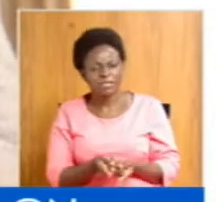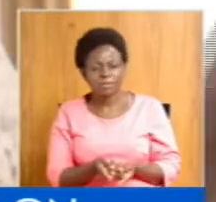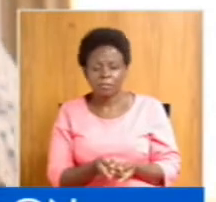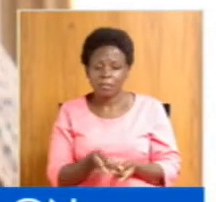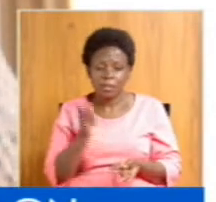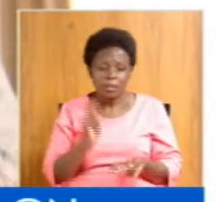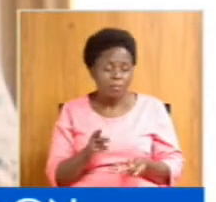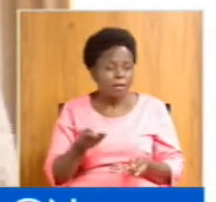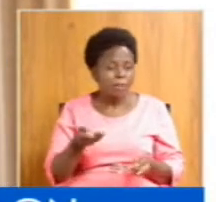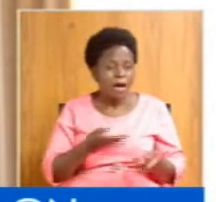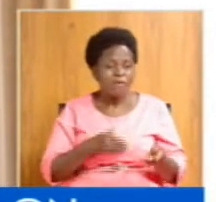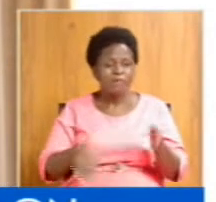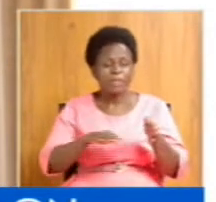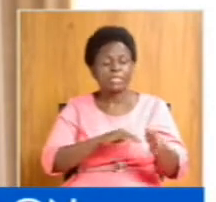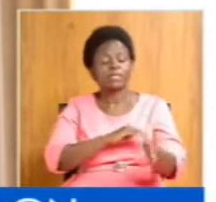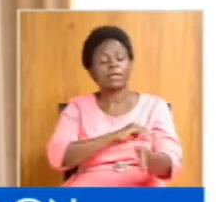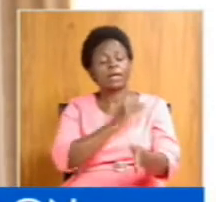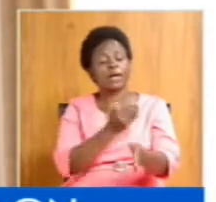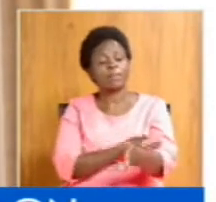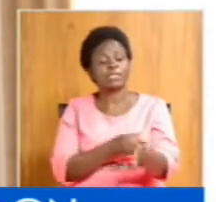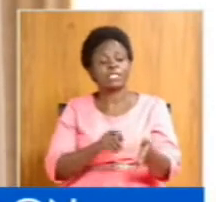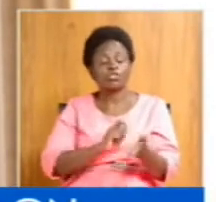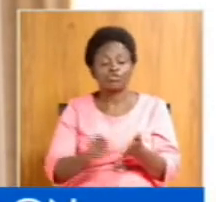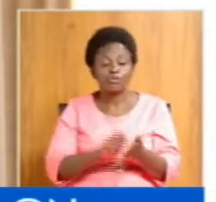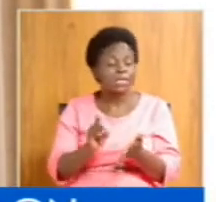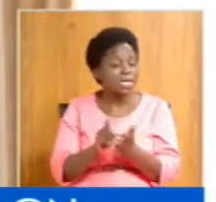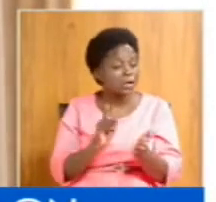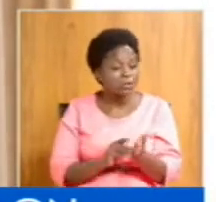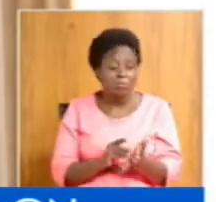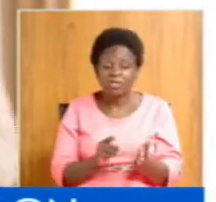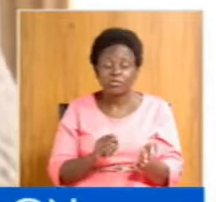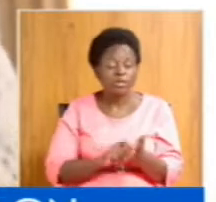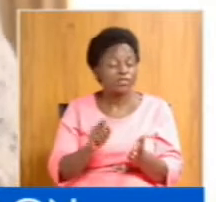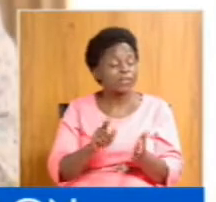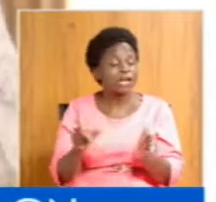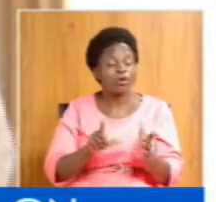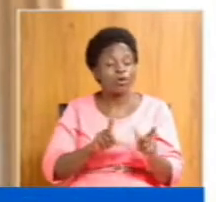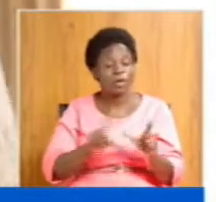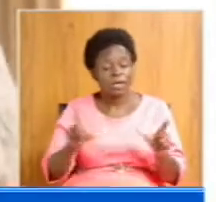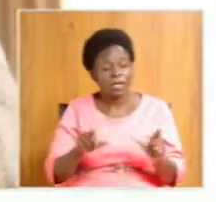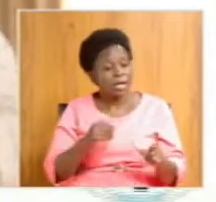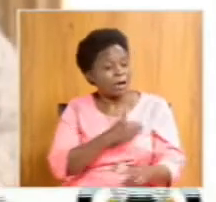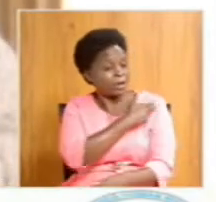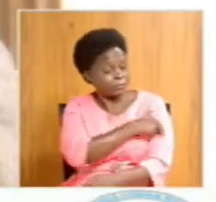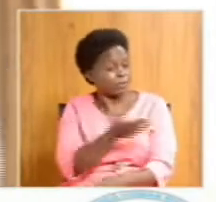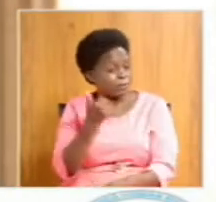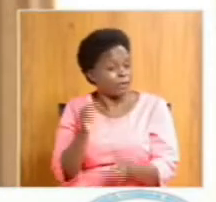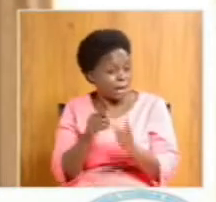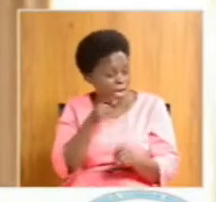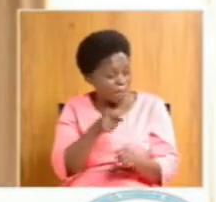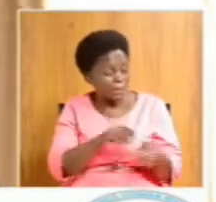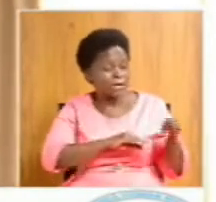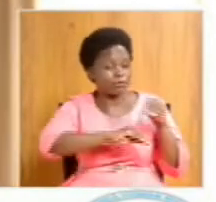And, you know, people don't even have the basic capacity to be able to write a document to write to their local leader to say our hospital was supposed to be here.